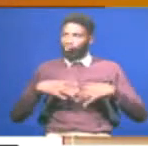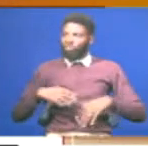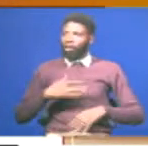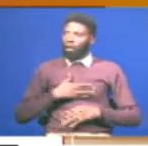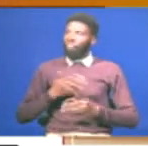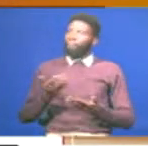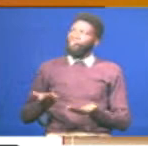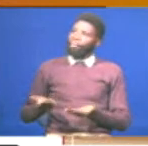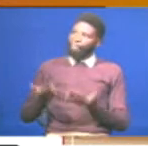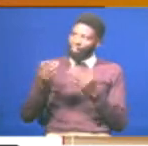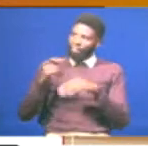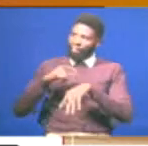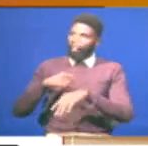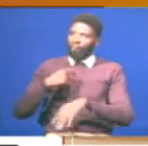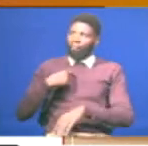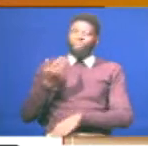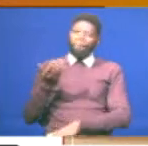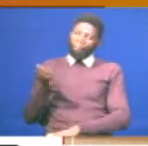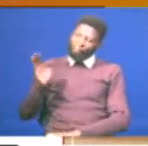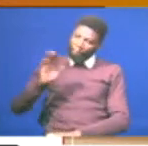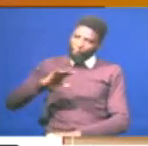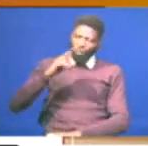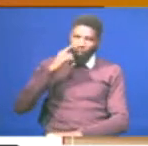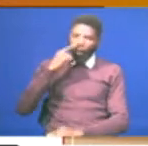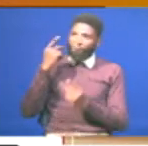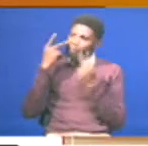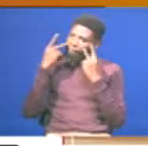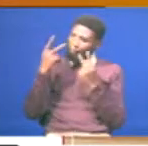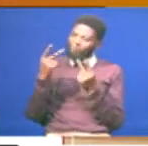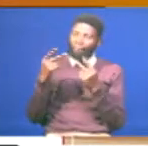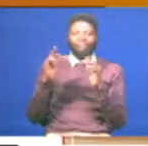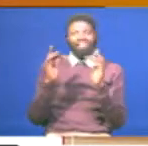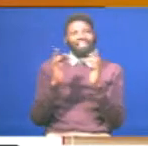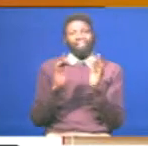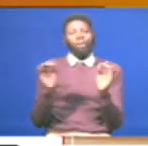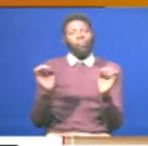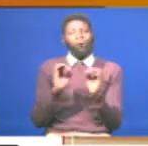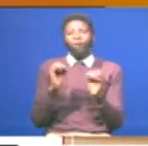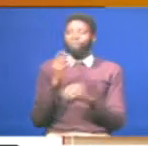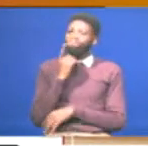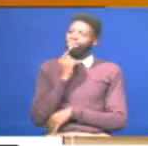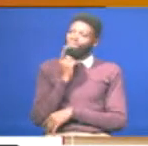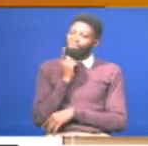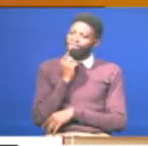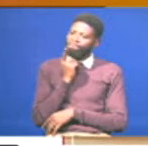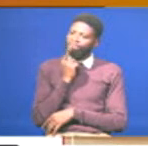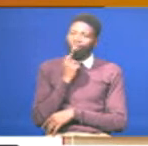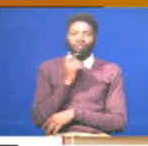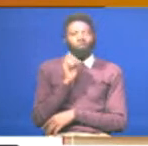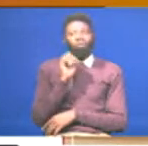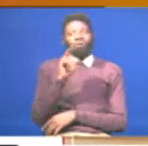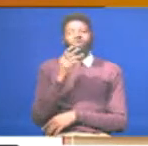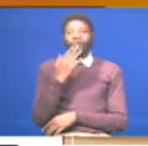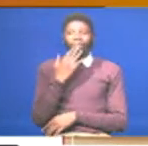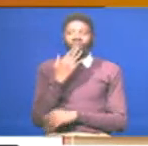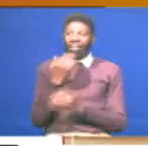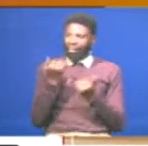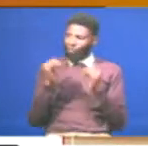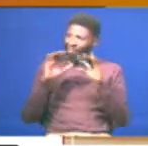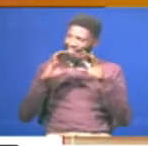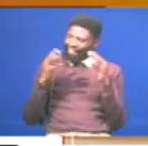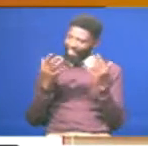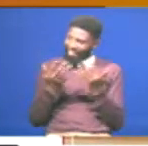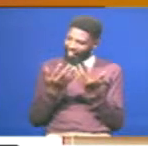back home, I realized there was no internet, and then I said, okay, how on earth in today's world can somebody